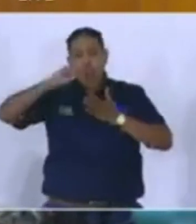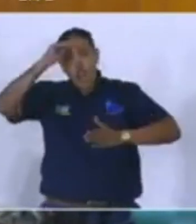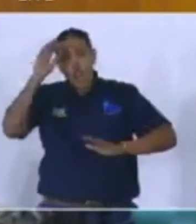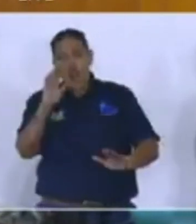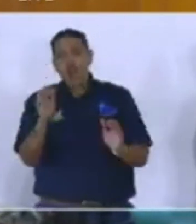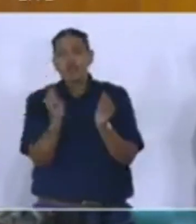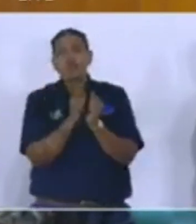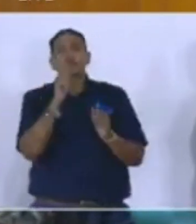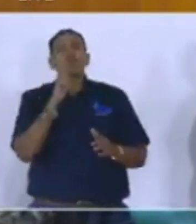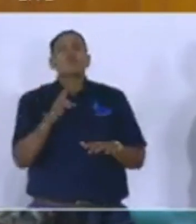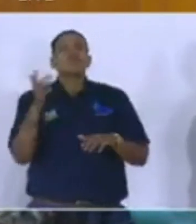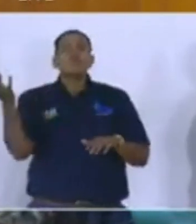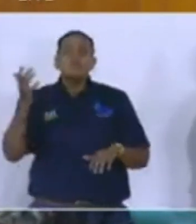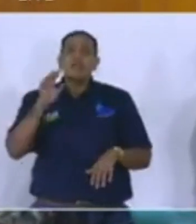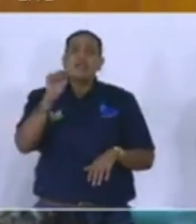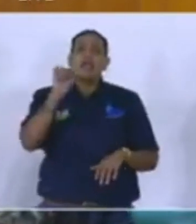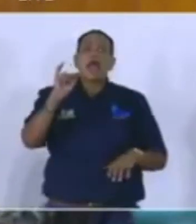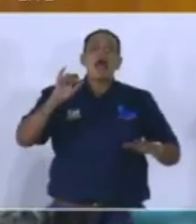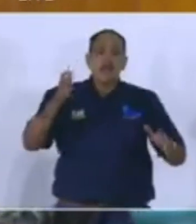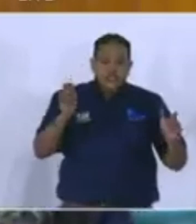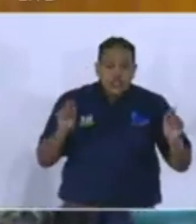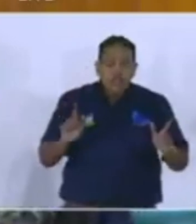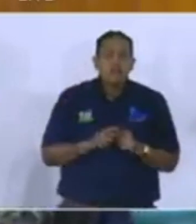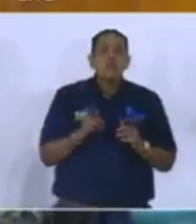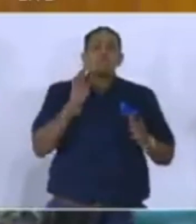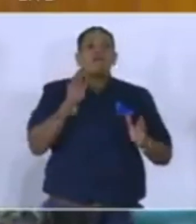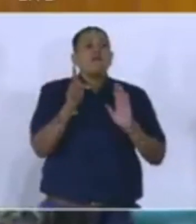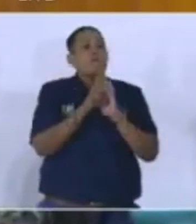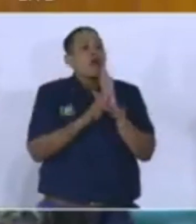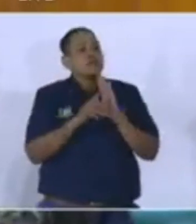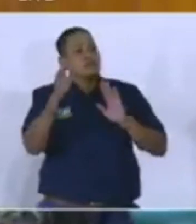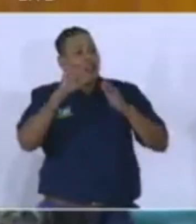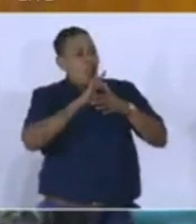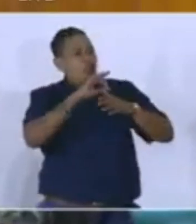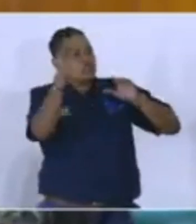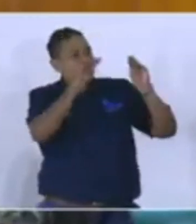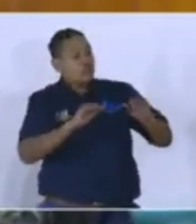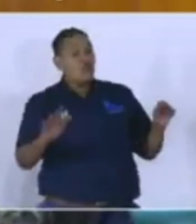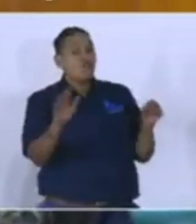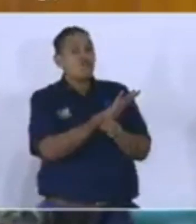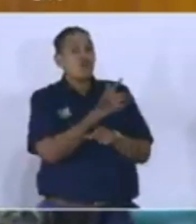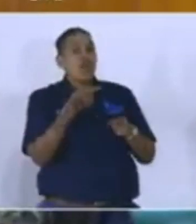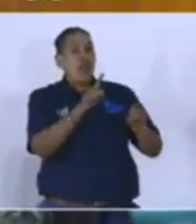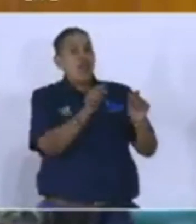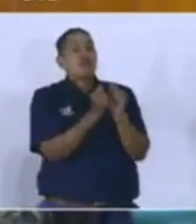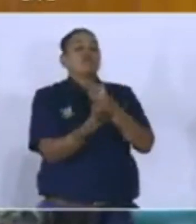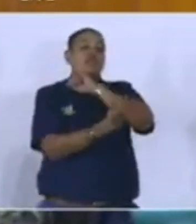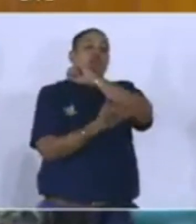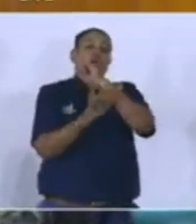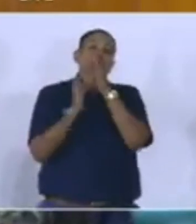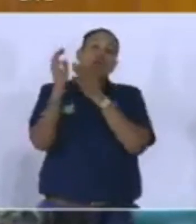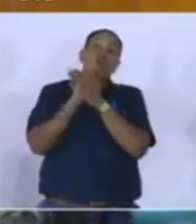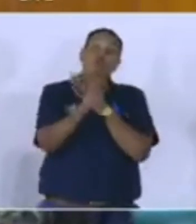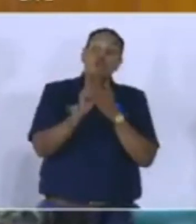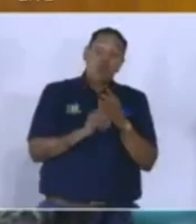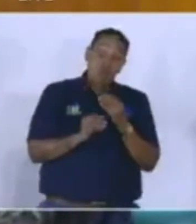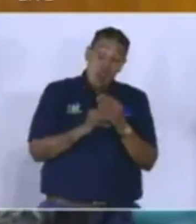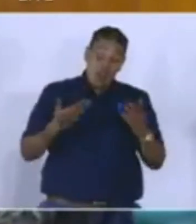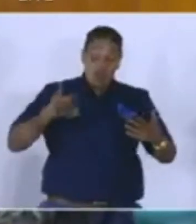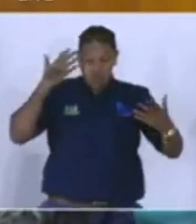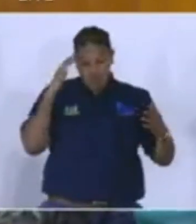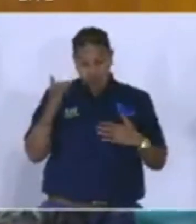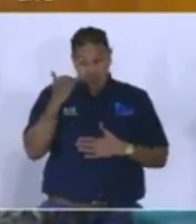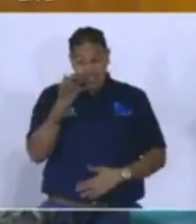with an end-to-end AI-generated and curated content, fully aligned with the national curriculum. And I don't know